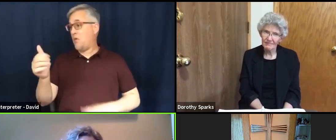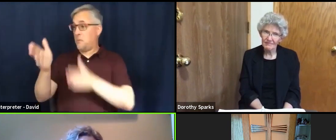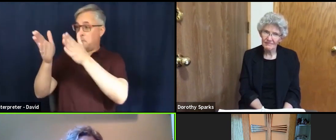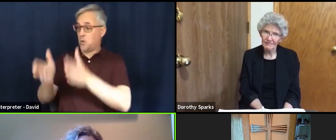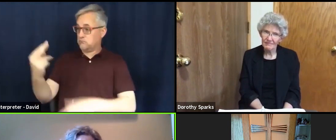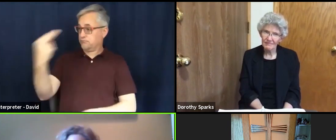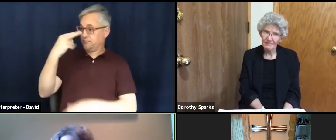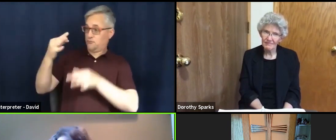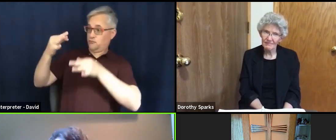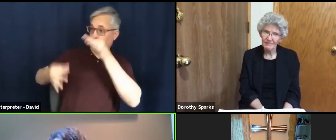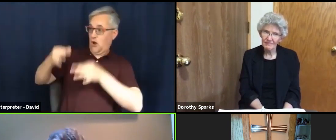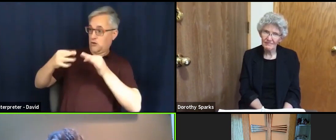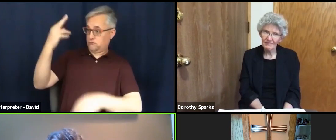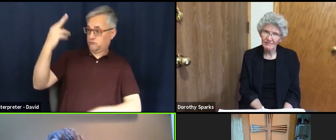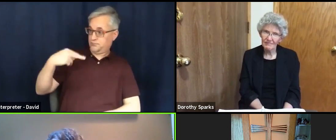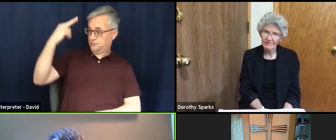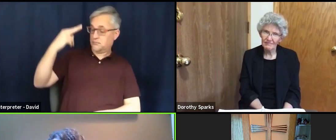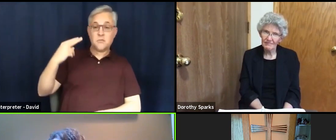good.